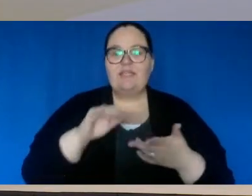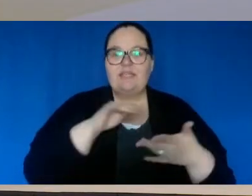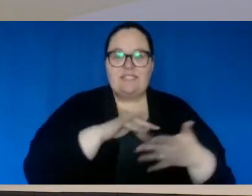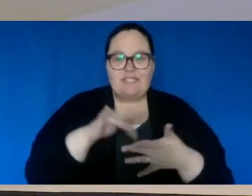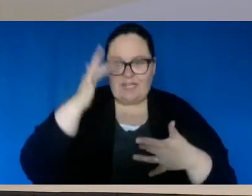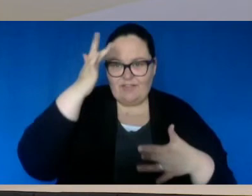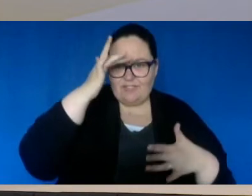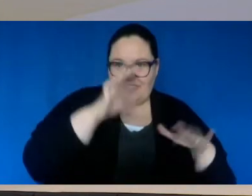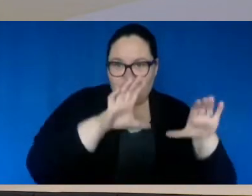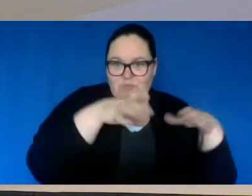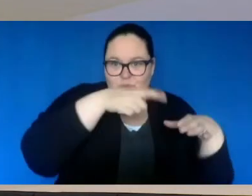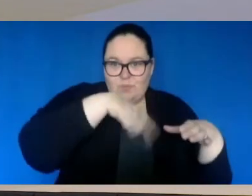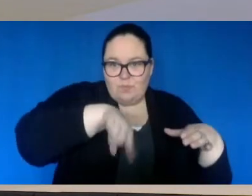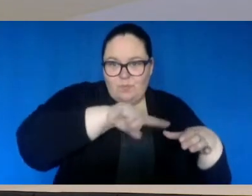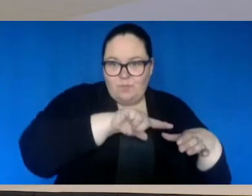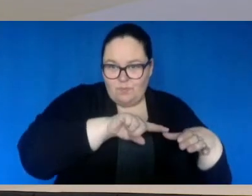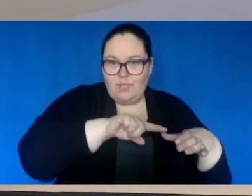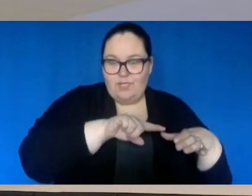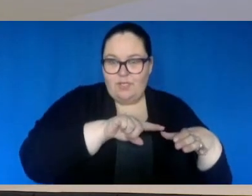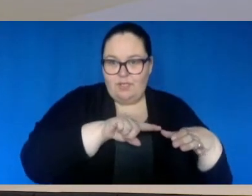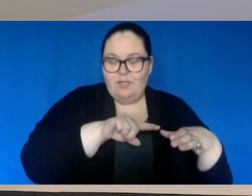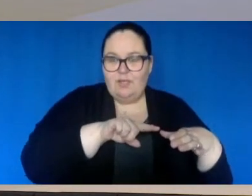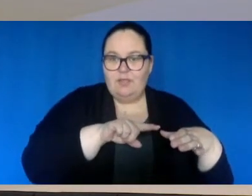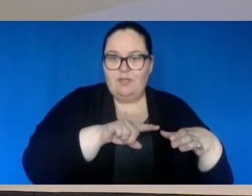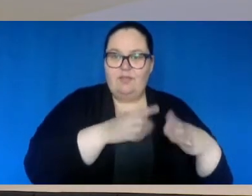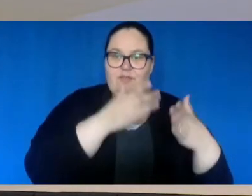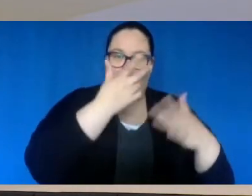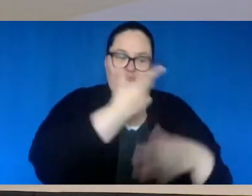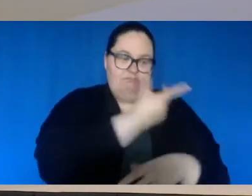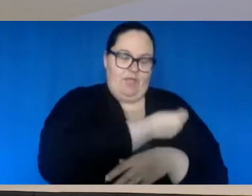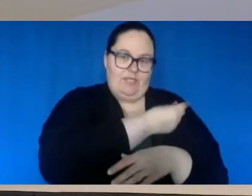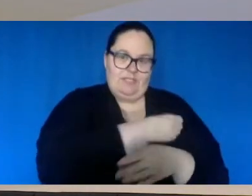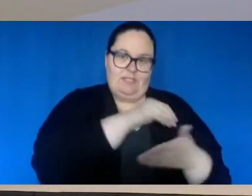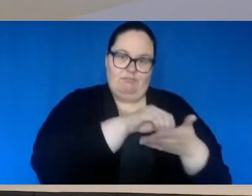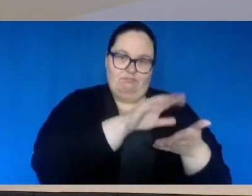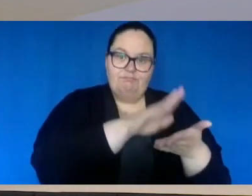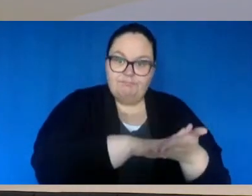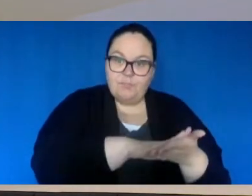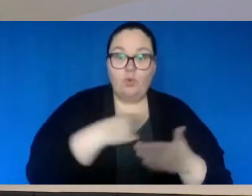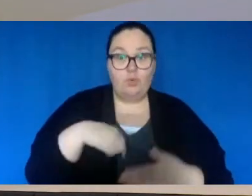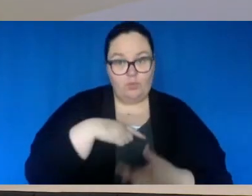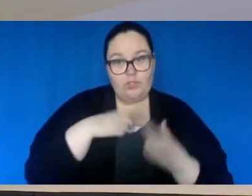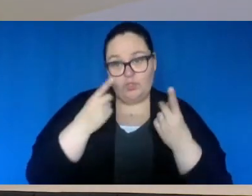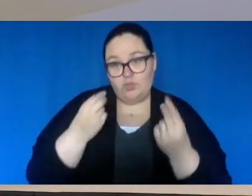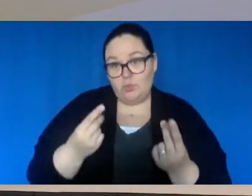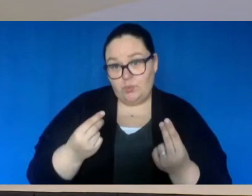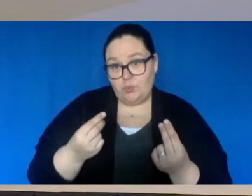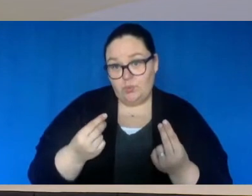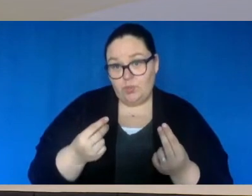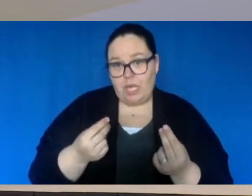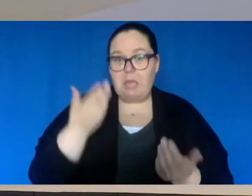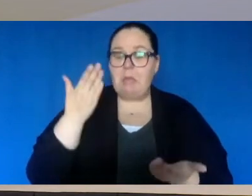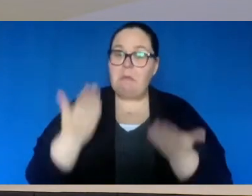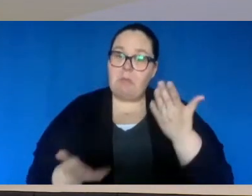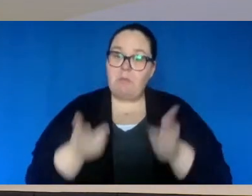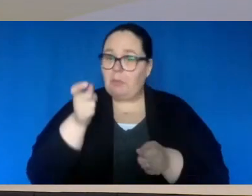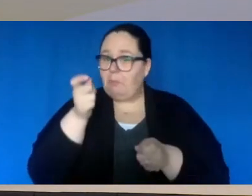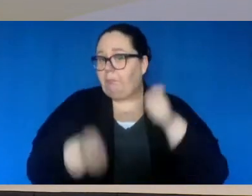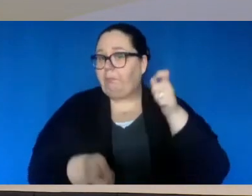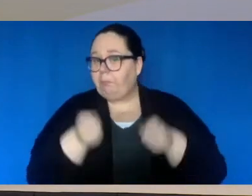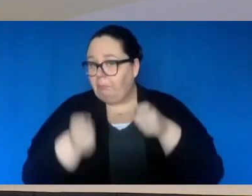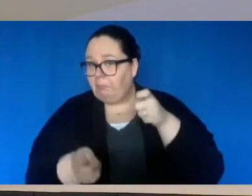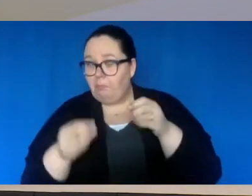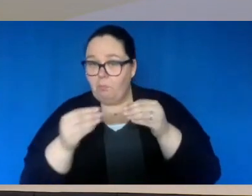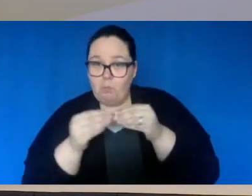epidemiologist who's working on this vaccine record. So that is what we've been doing. Certainly we may be open to change